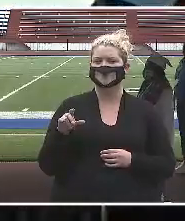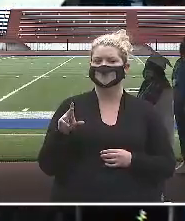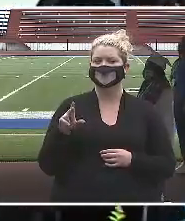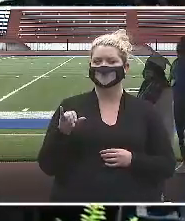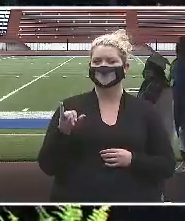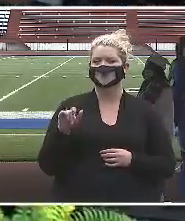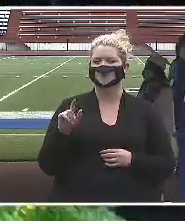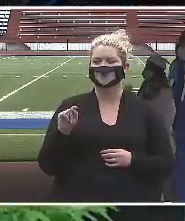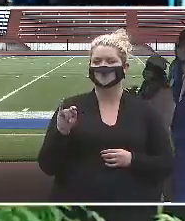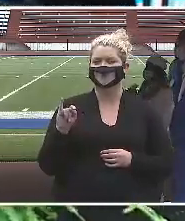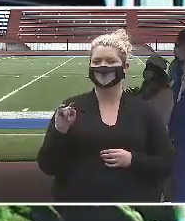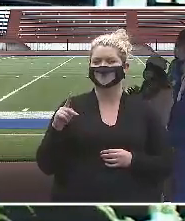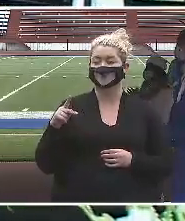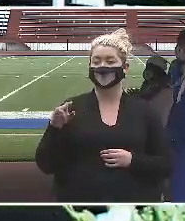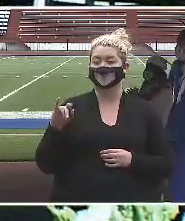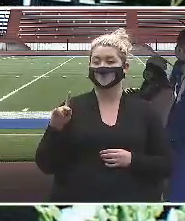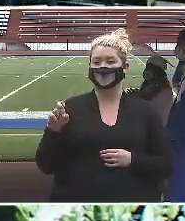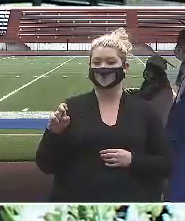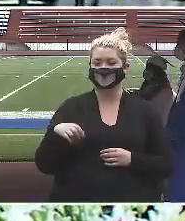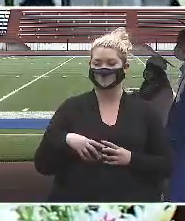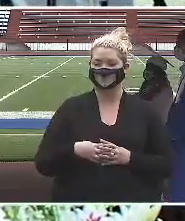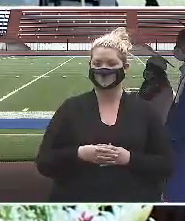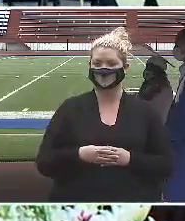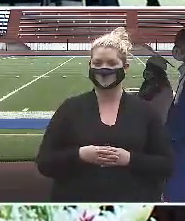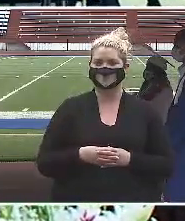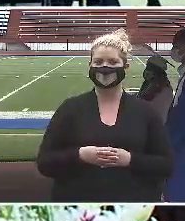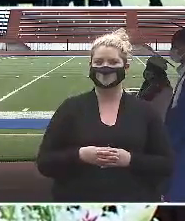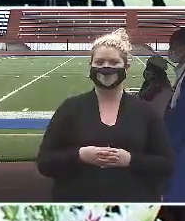Yaritzo Liel.